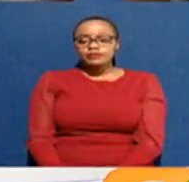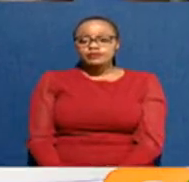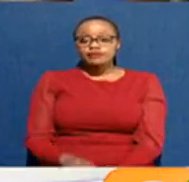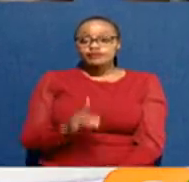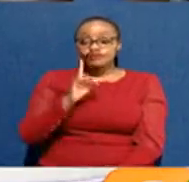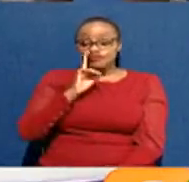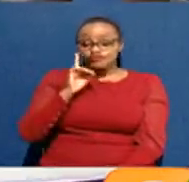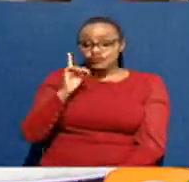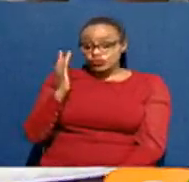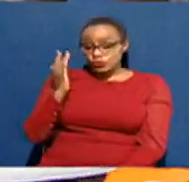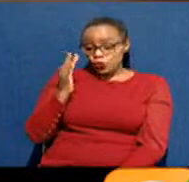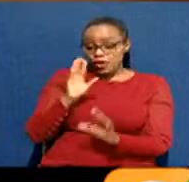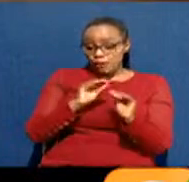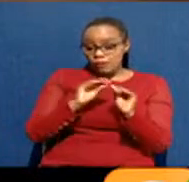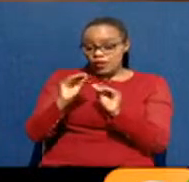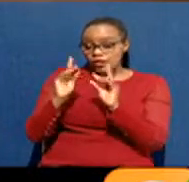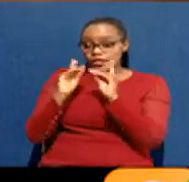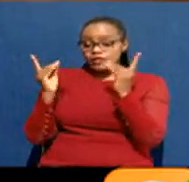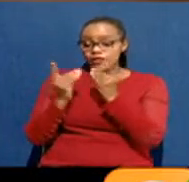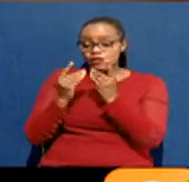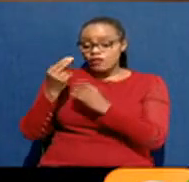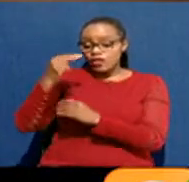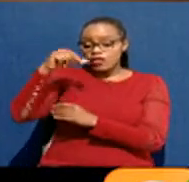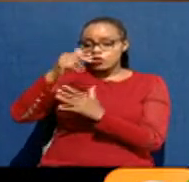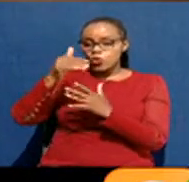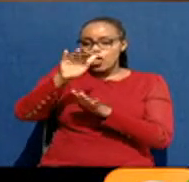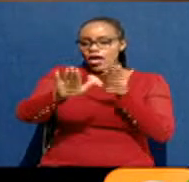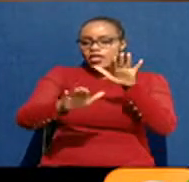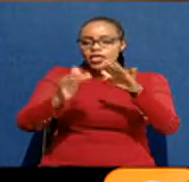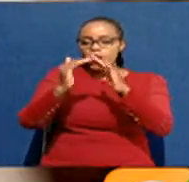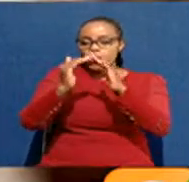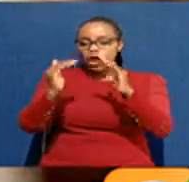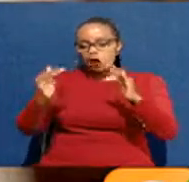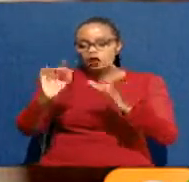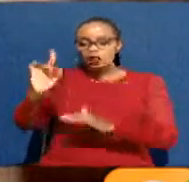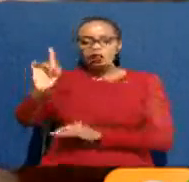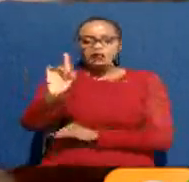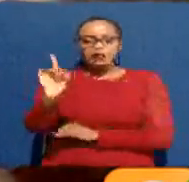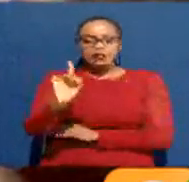Inside the Immigration Department headquarters at Nyayo House, Nairobi,